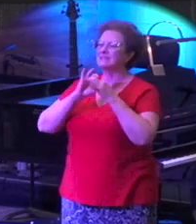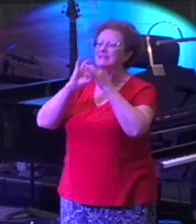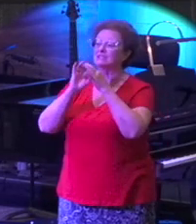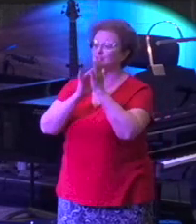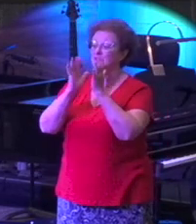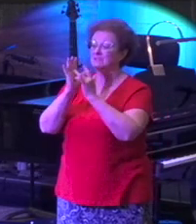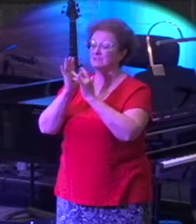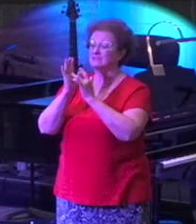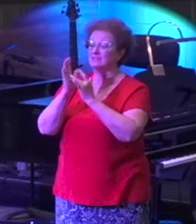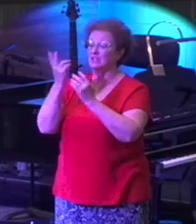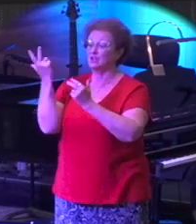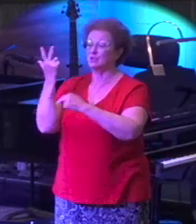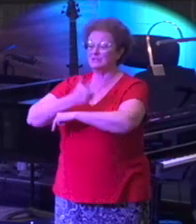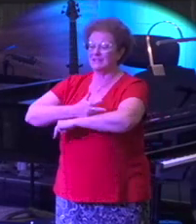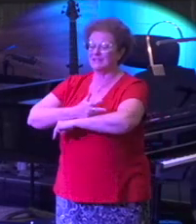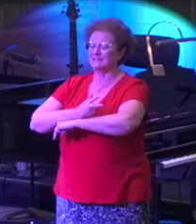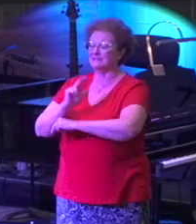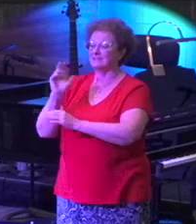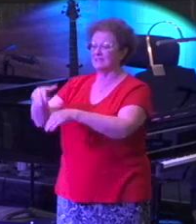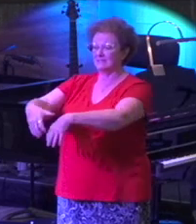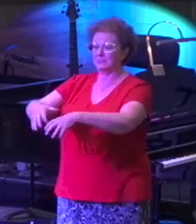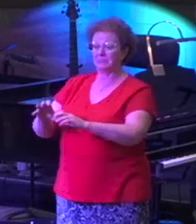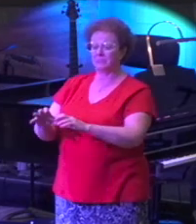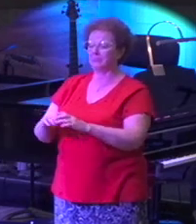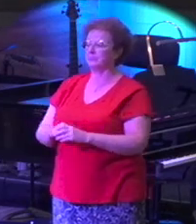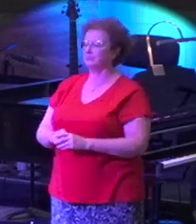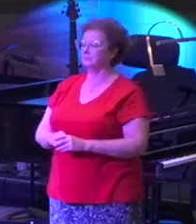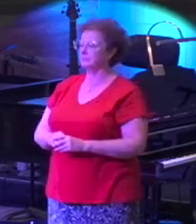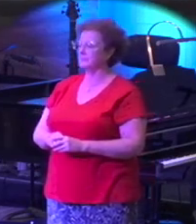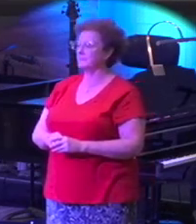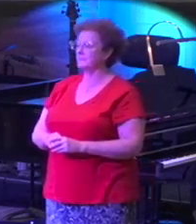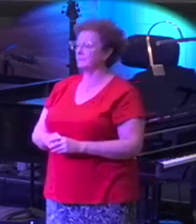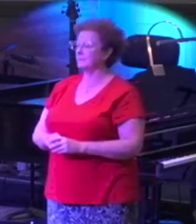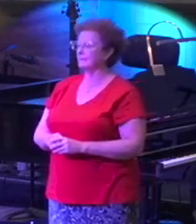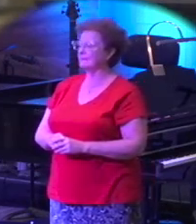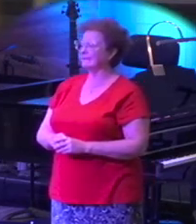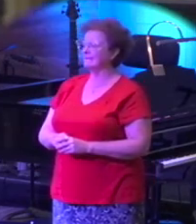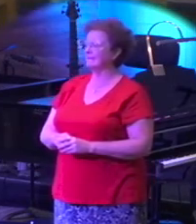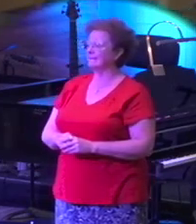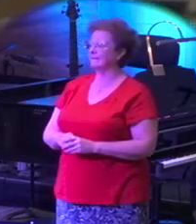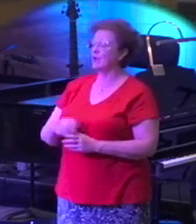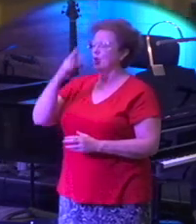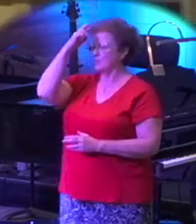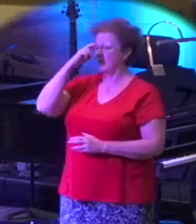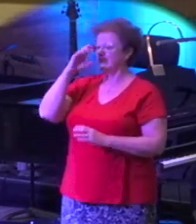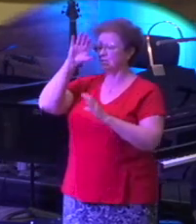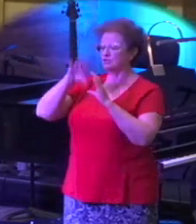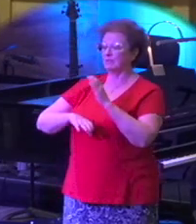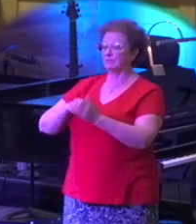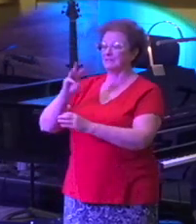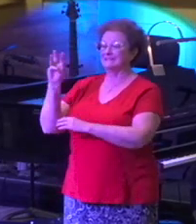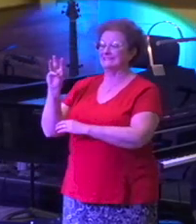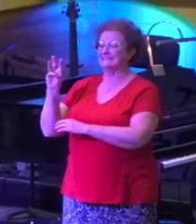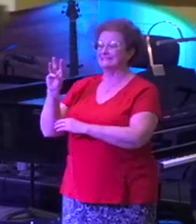Jesus' three-day stay in the tomb? Listen again to what St. Paul says. I got a Paul problem this week, all right? Romans chapter 6, verses 3